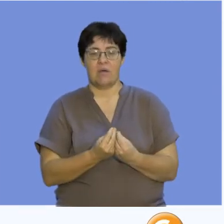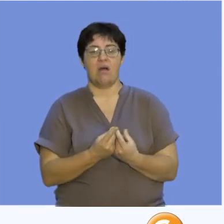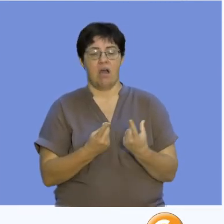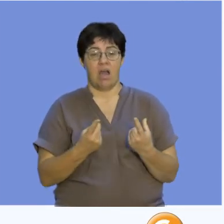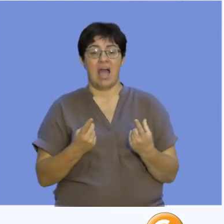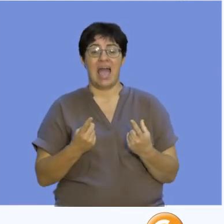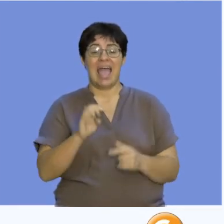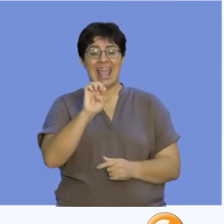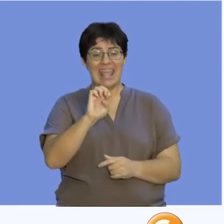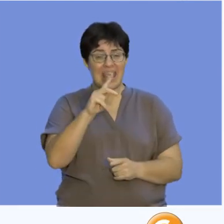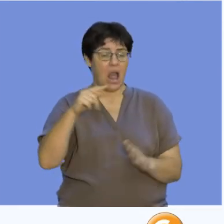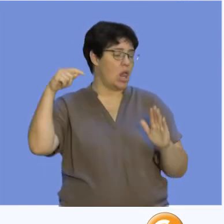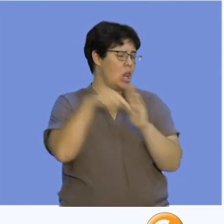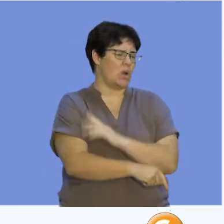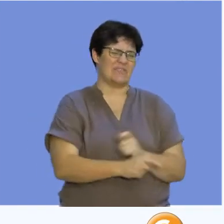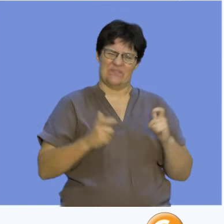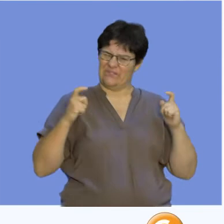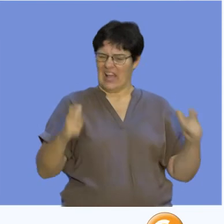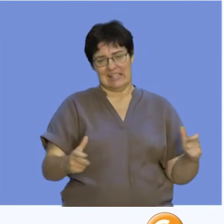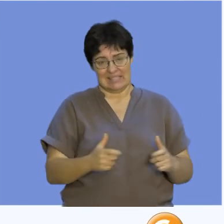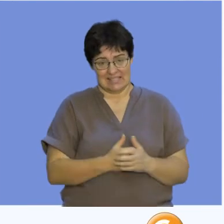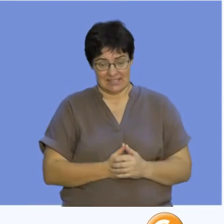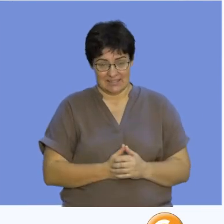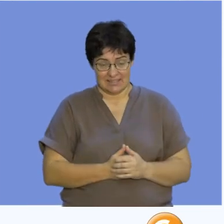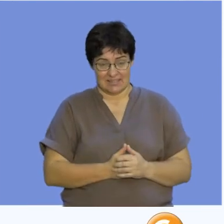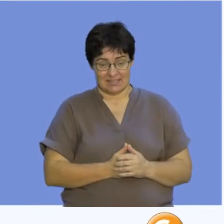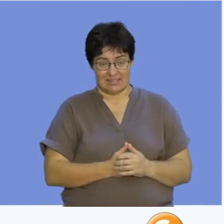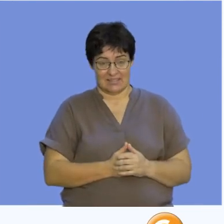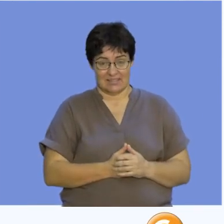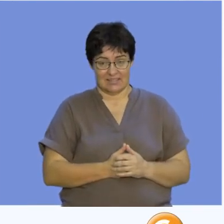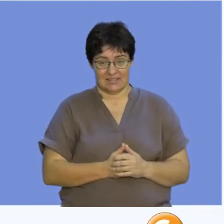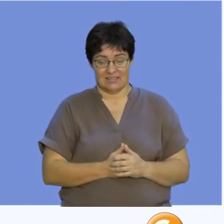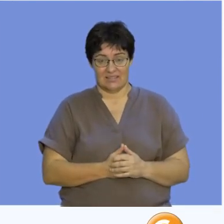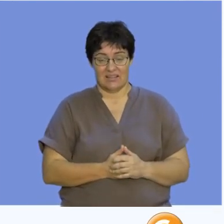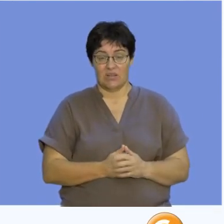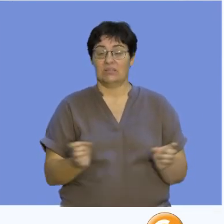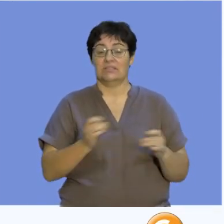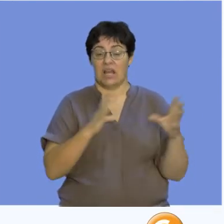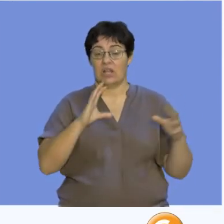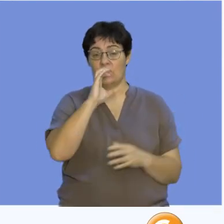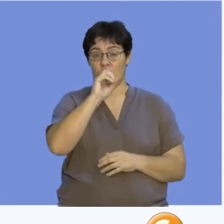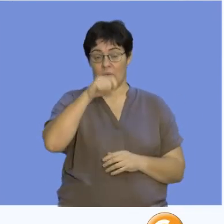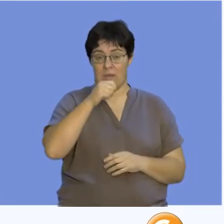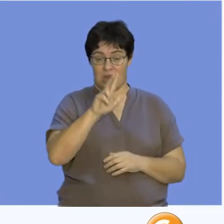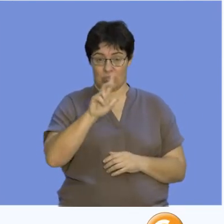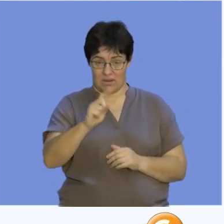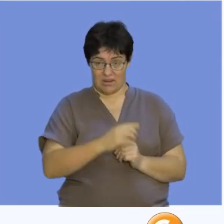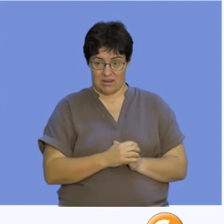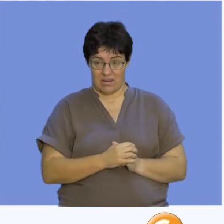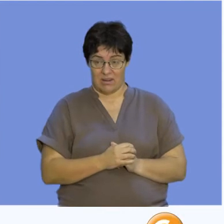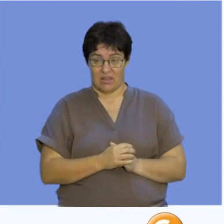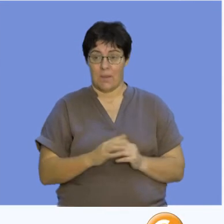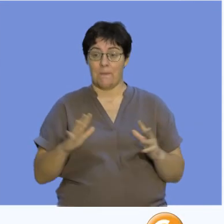in kinetic energy? So here, the original was 0.81. When